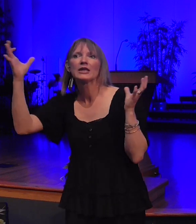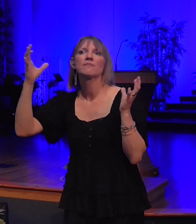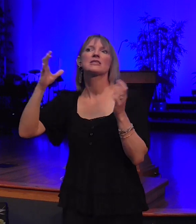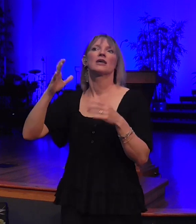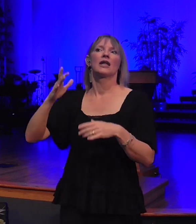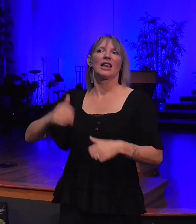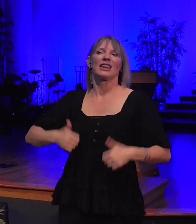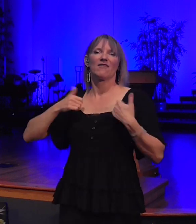dumped her 2 weeks later.